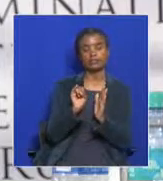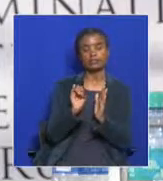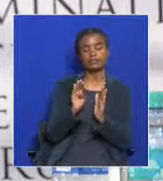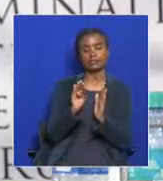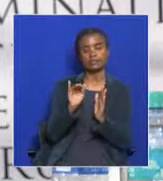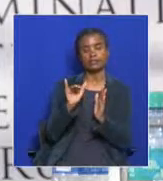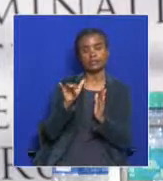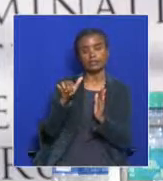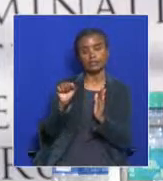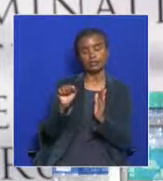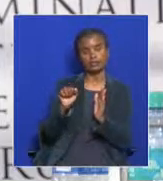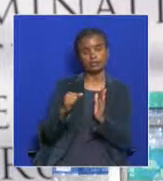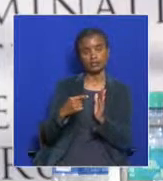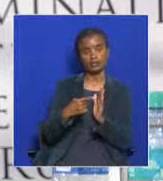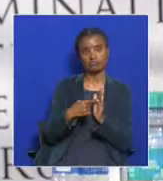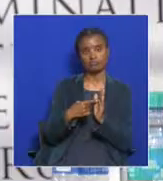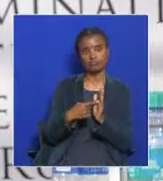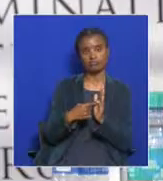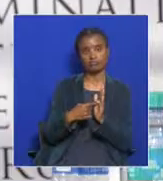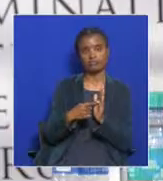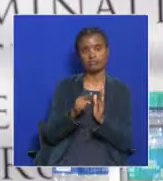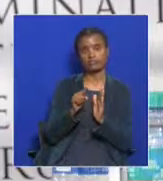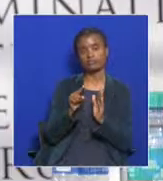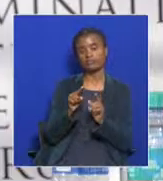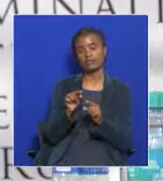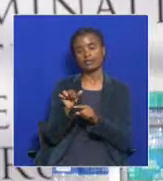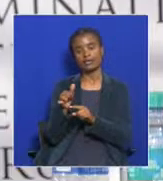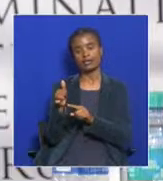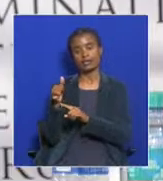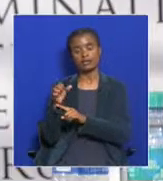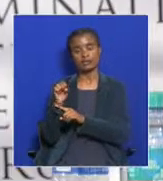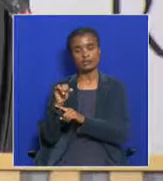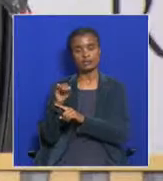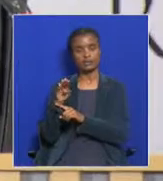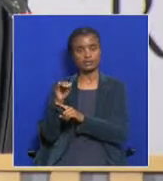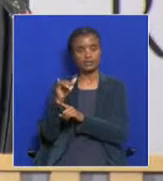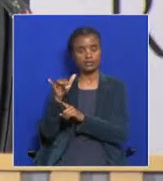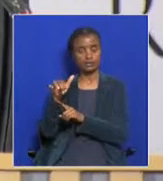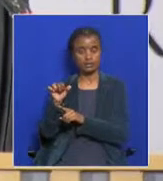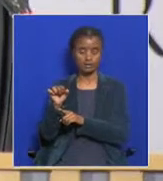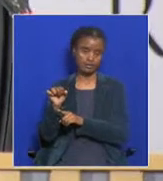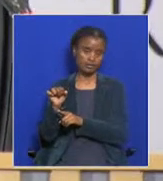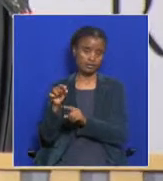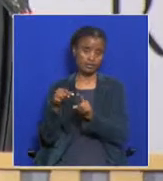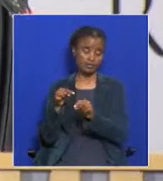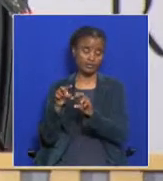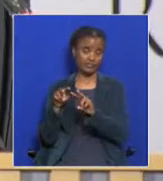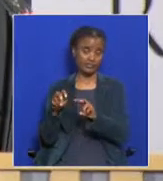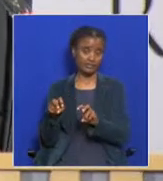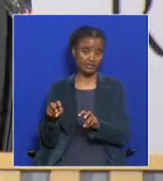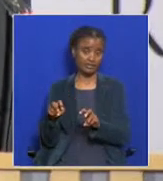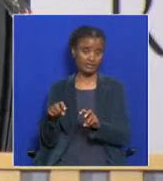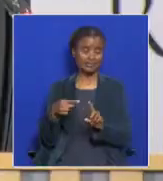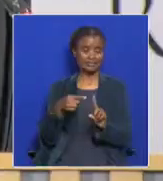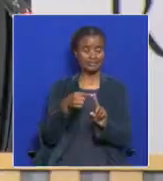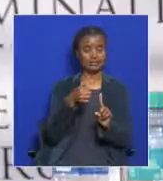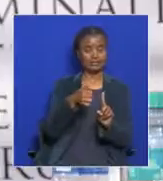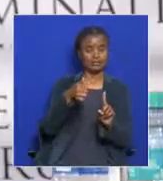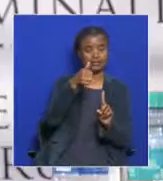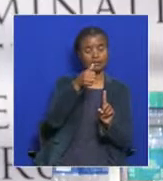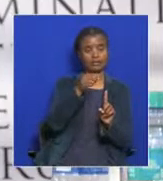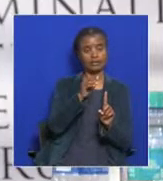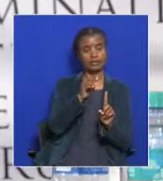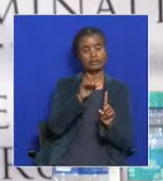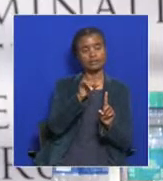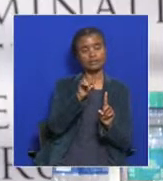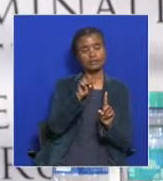Spear that we were referring to with regards to this investigation. This is a Brigadier. Okay. Yes. Who is